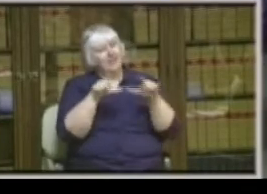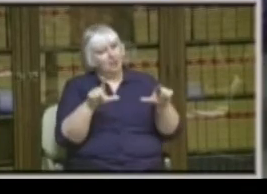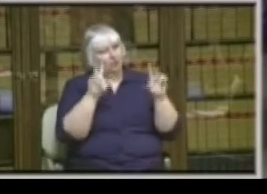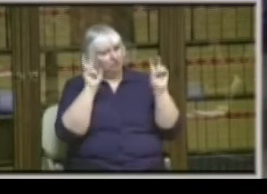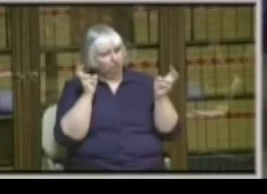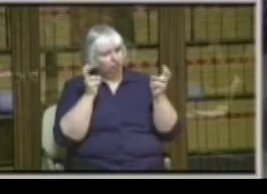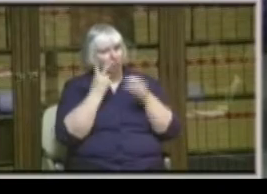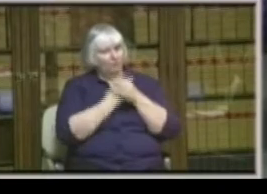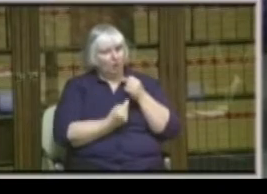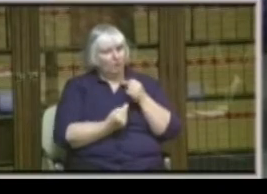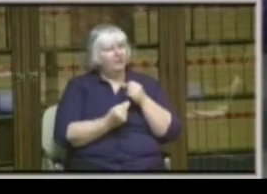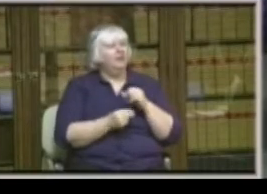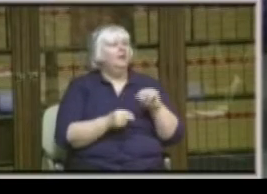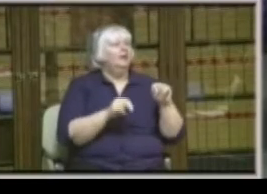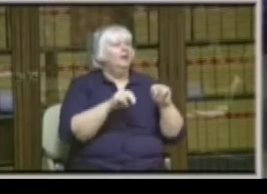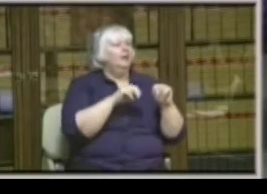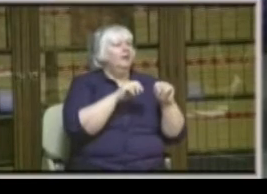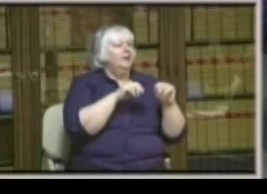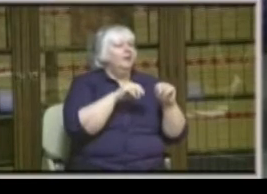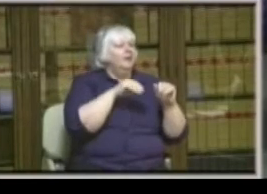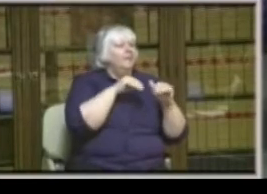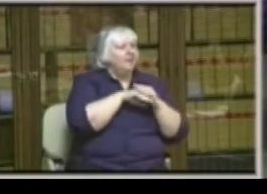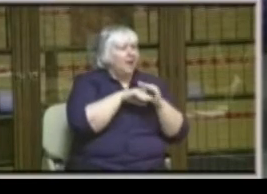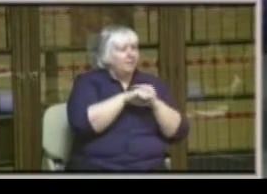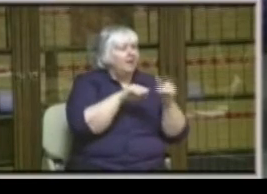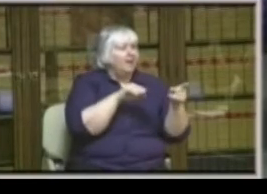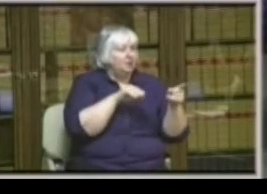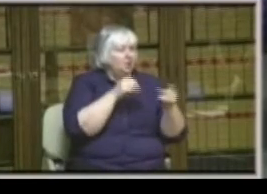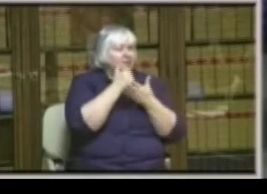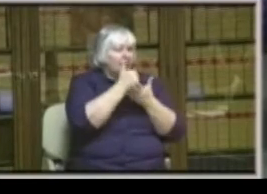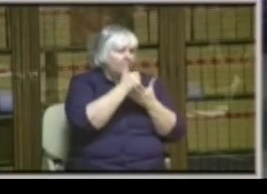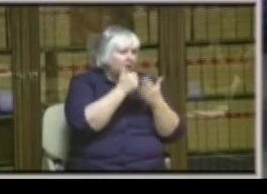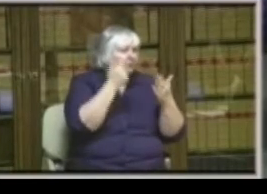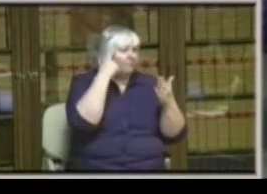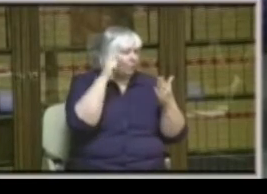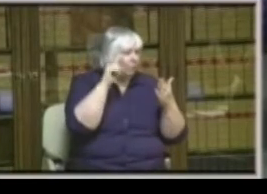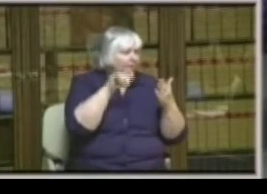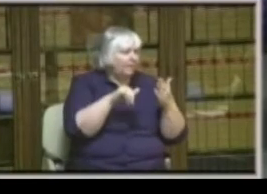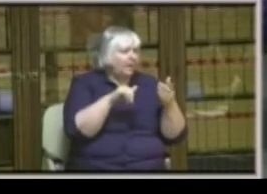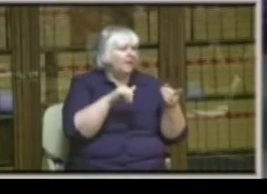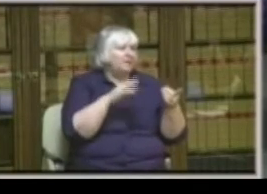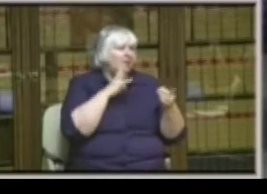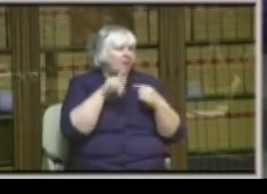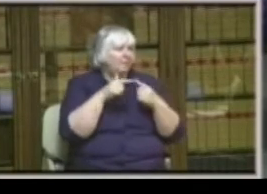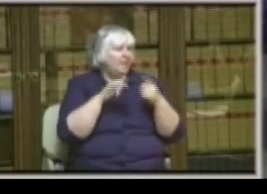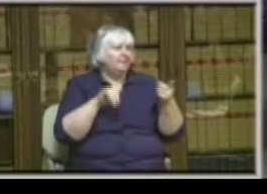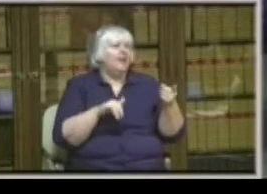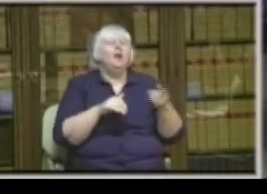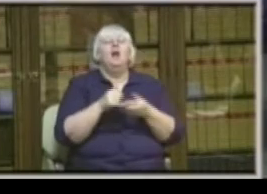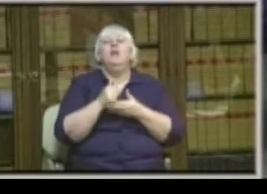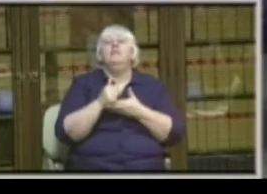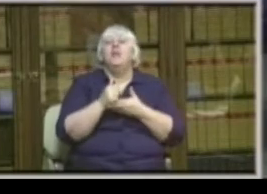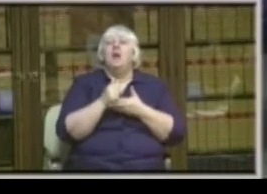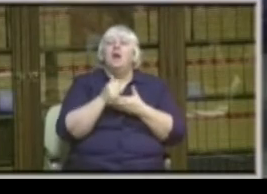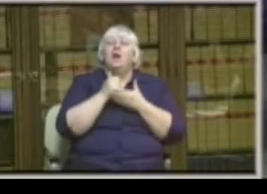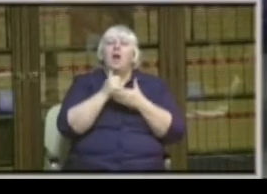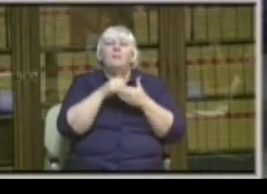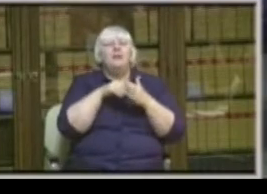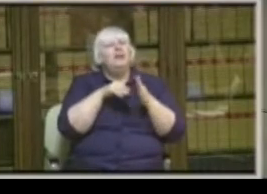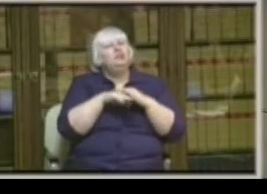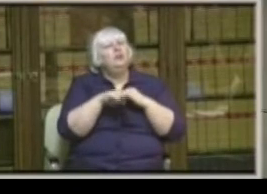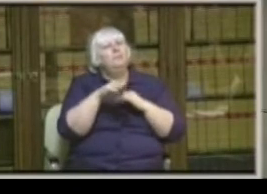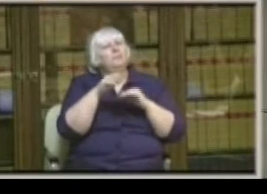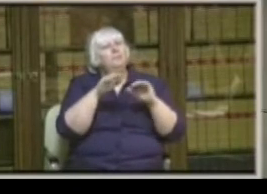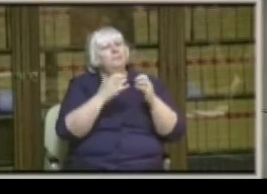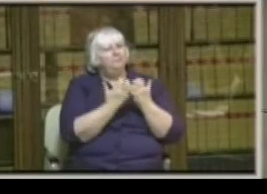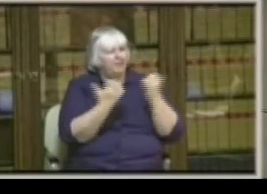And because Laura, the accommodations panel talked a bit about this, correct? Yes, the accommodations panel looked at